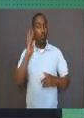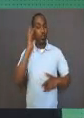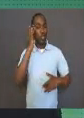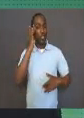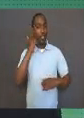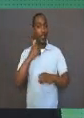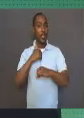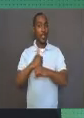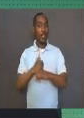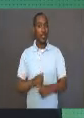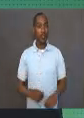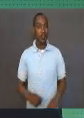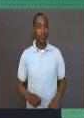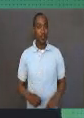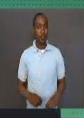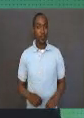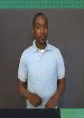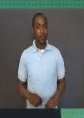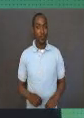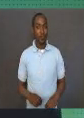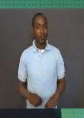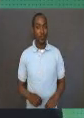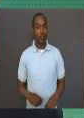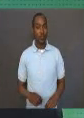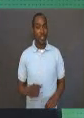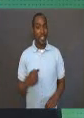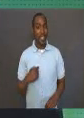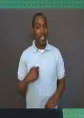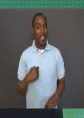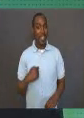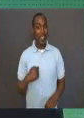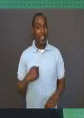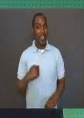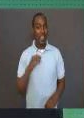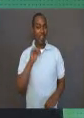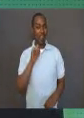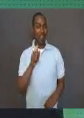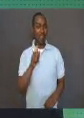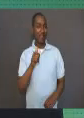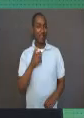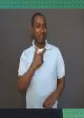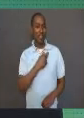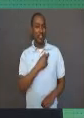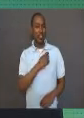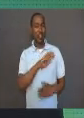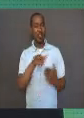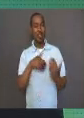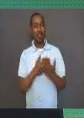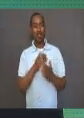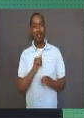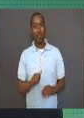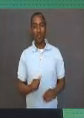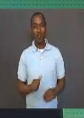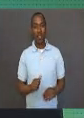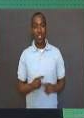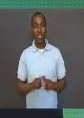disease. I don't like getting vaccinations at all, but